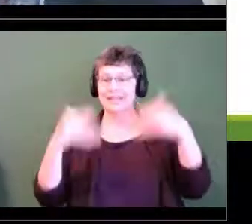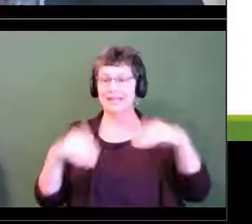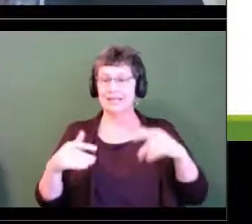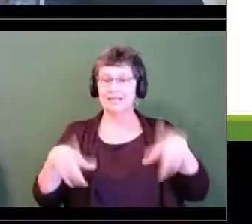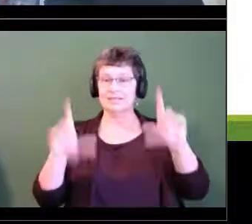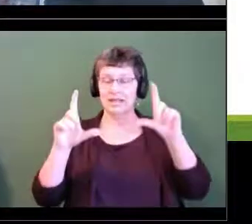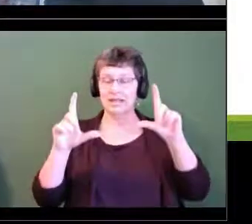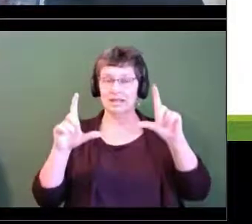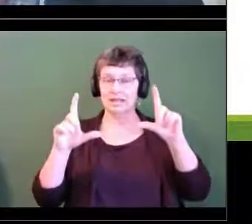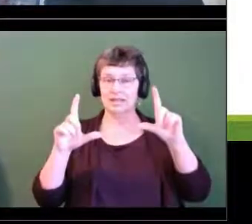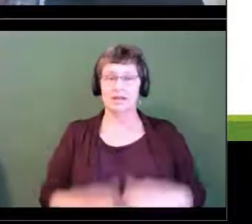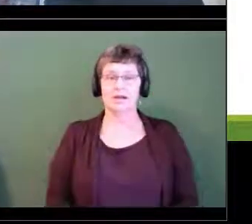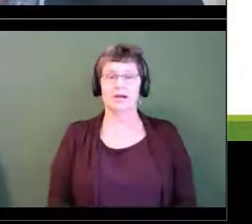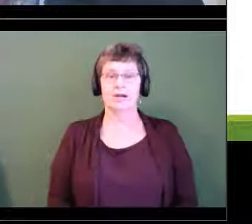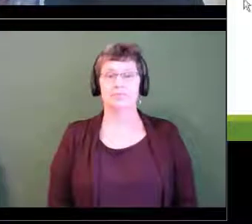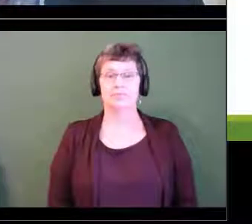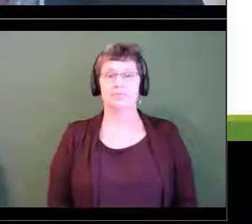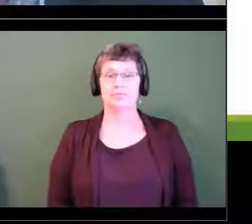Next slide.